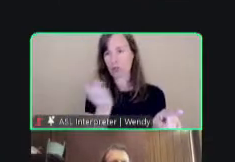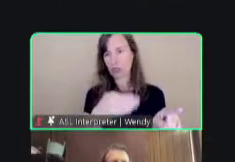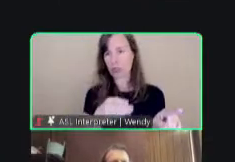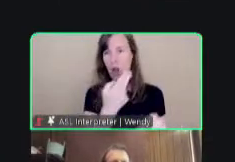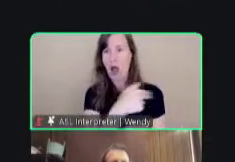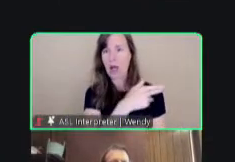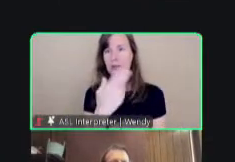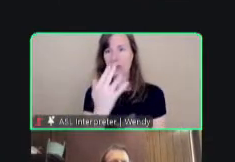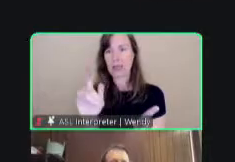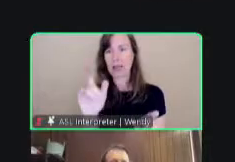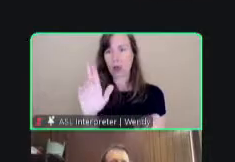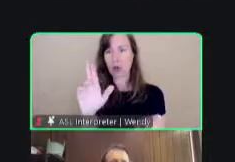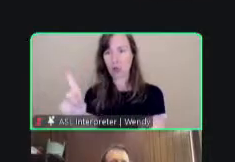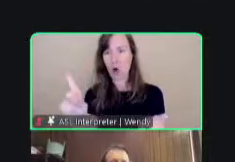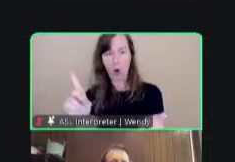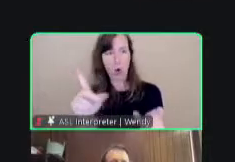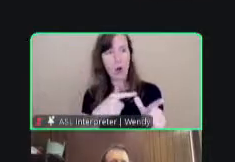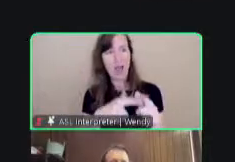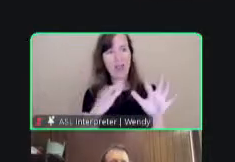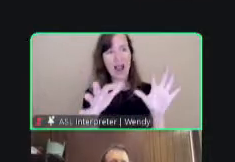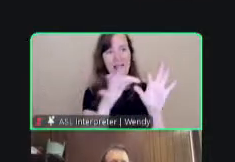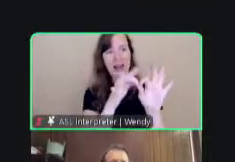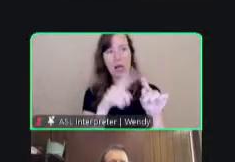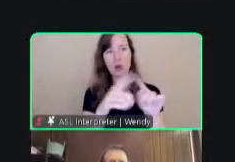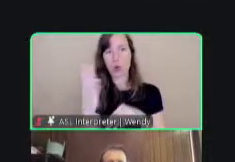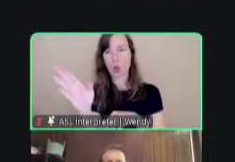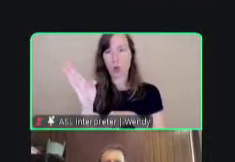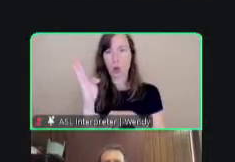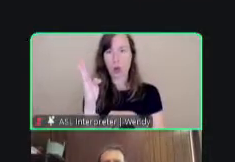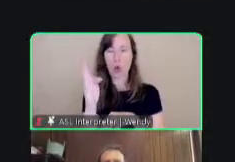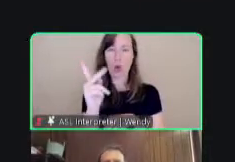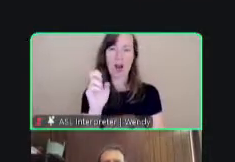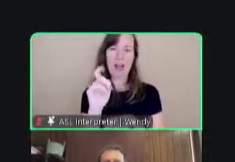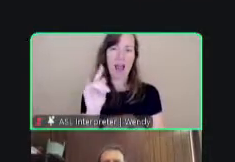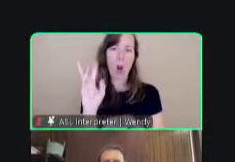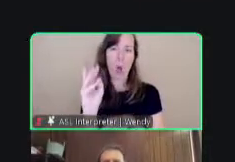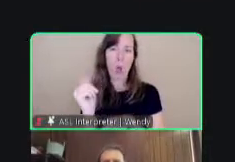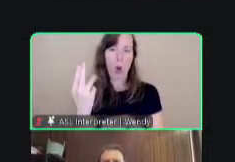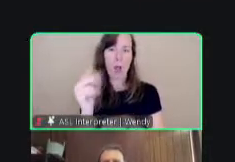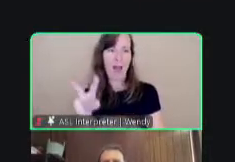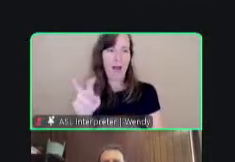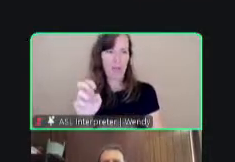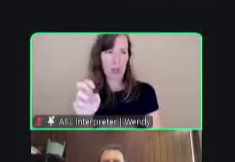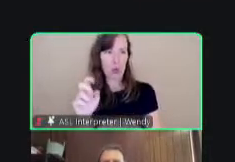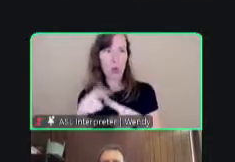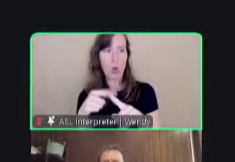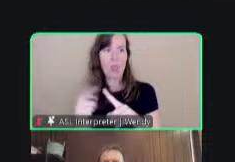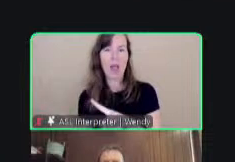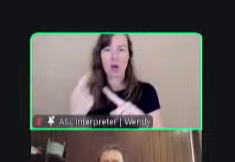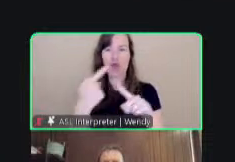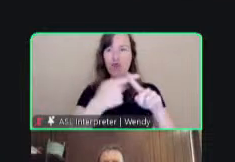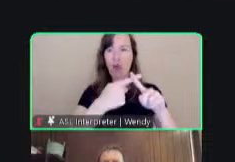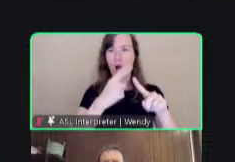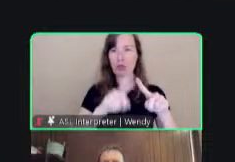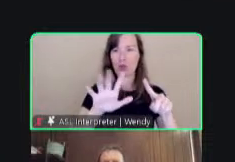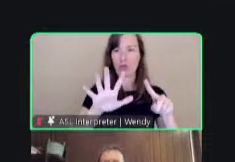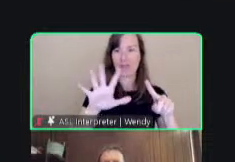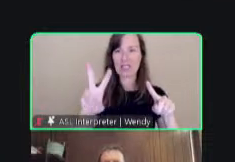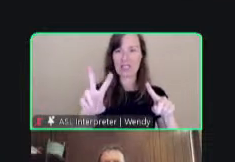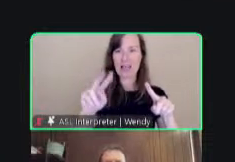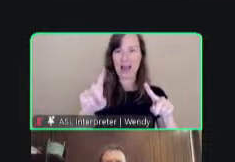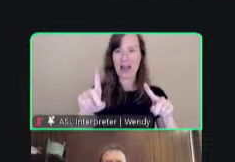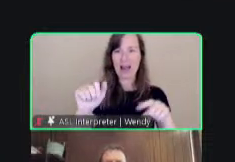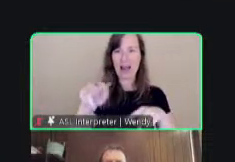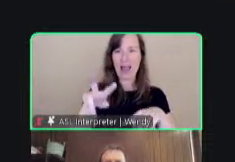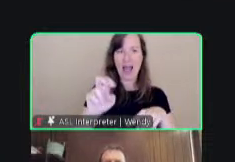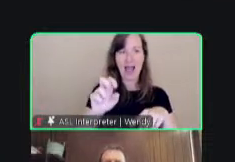then it'll connect onto Kenilworth Avenue here, crossing over to 52nd Avenue, and then all the way down to